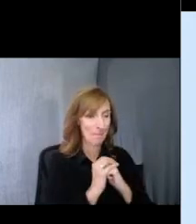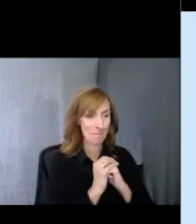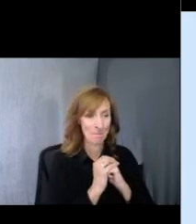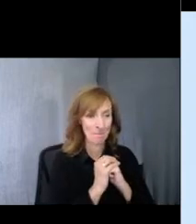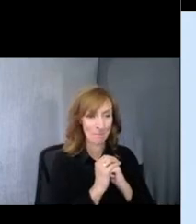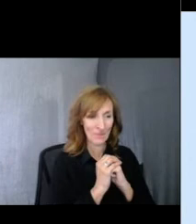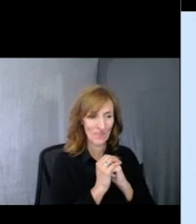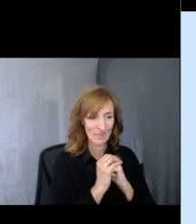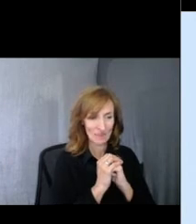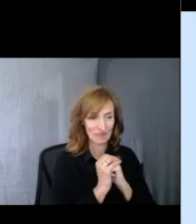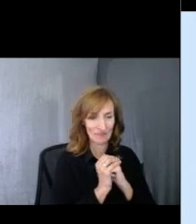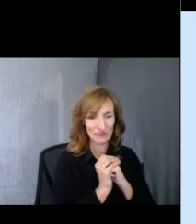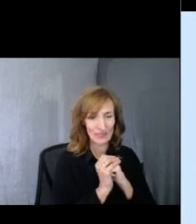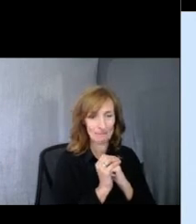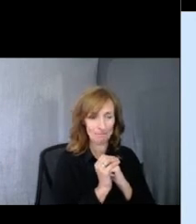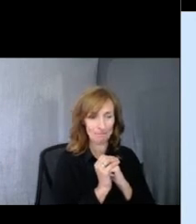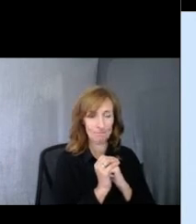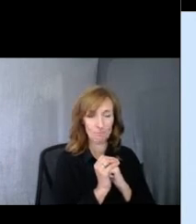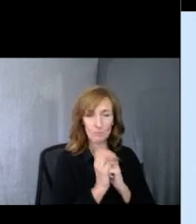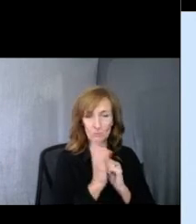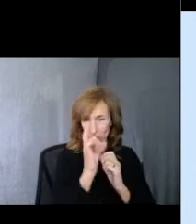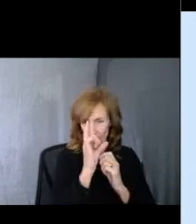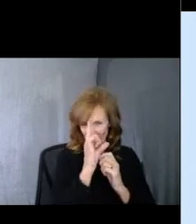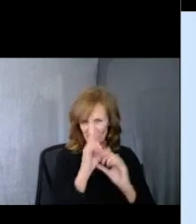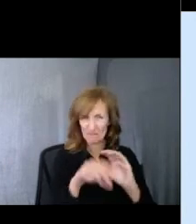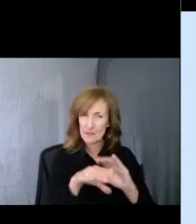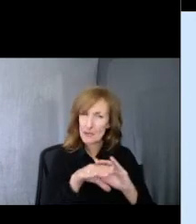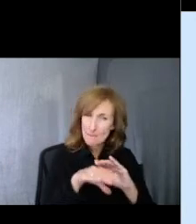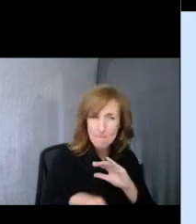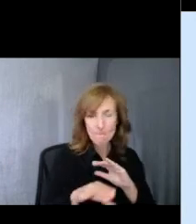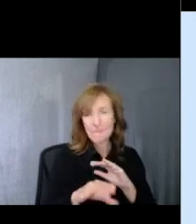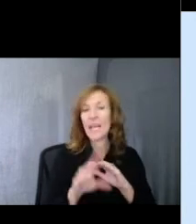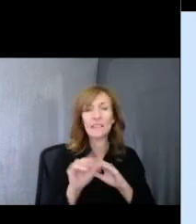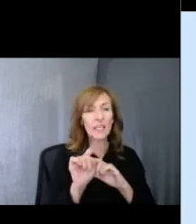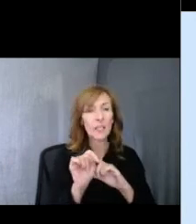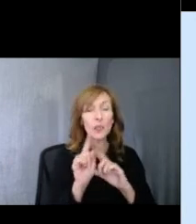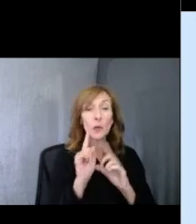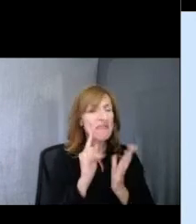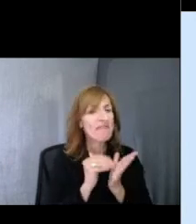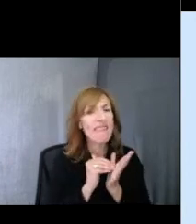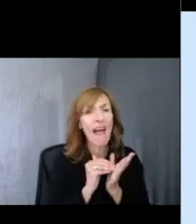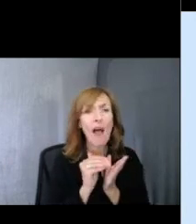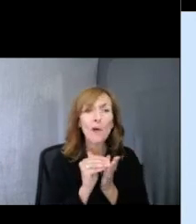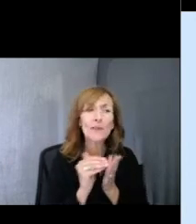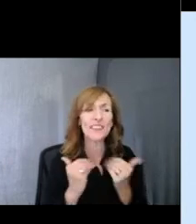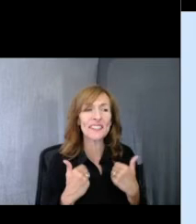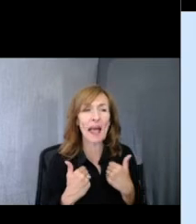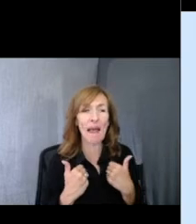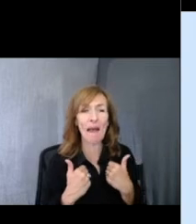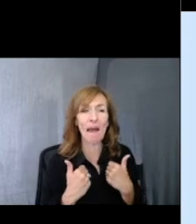So think about that. Again, what is the basic unit? There's thousands of them in the kidney, and they work